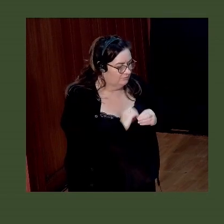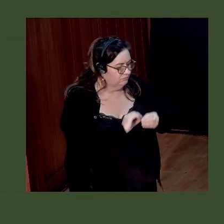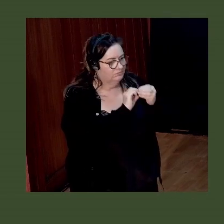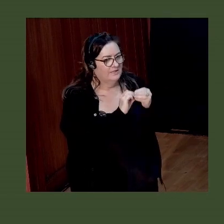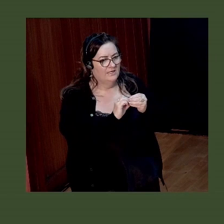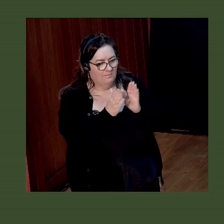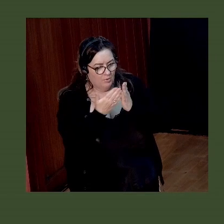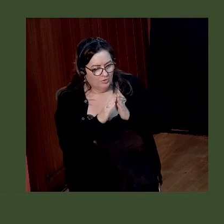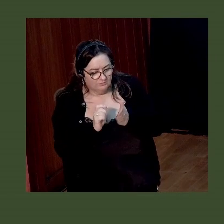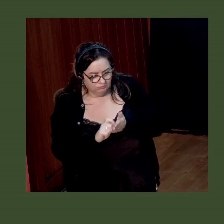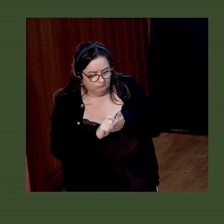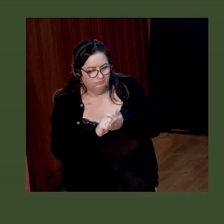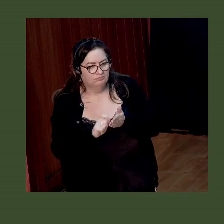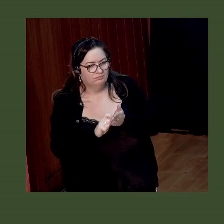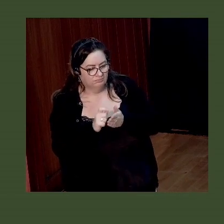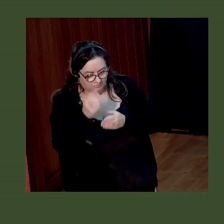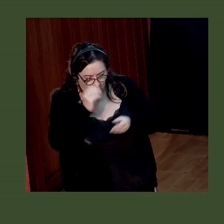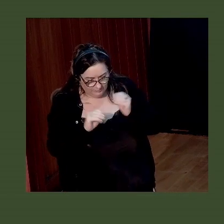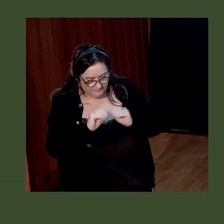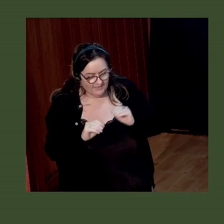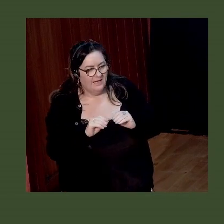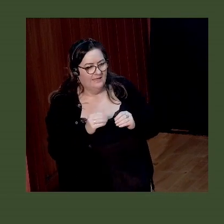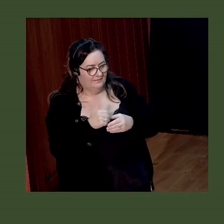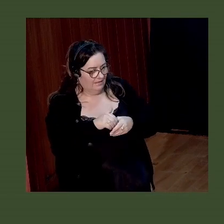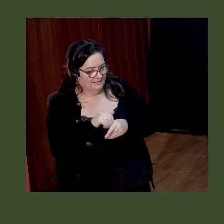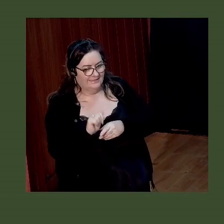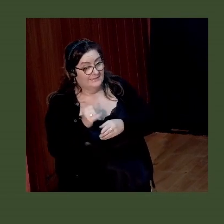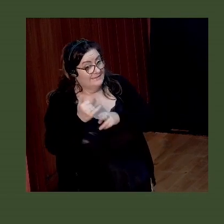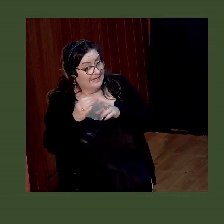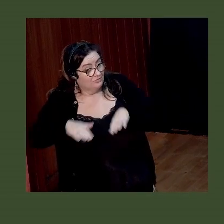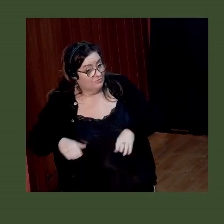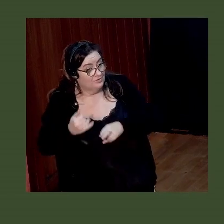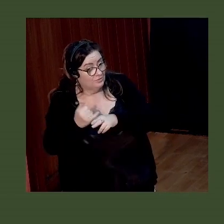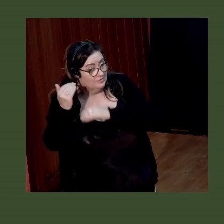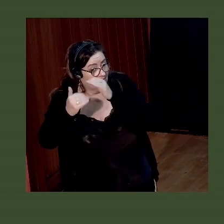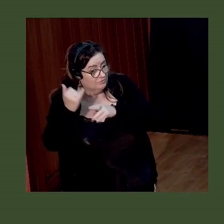were to be written, state examinations to be held in the context of the secondary schools, etc.